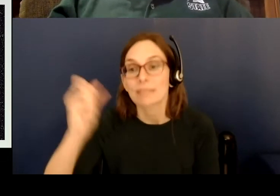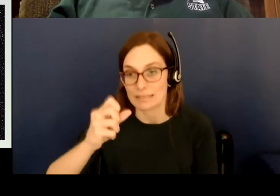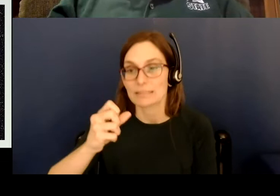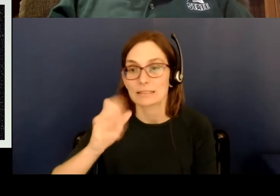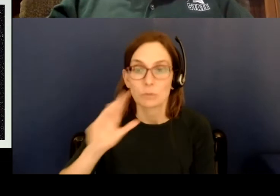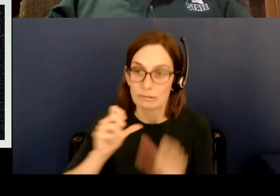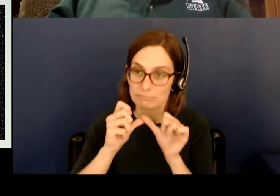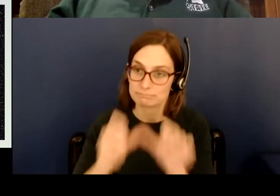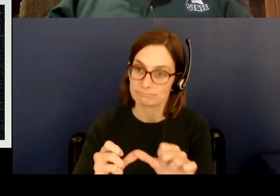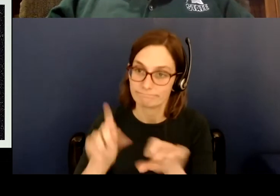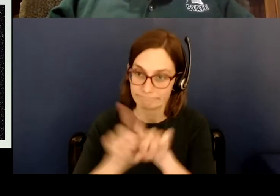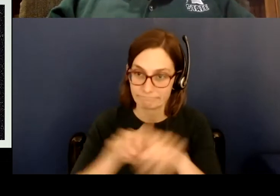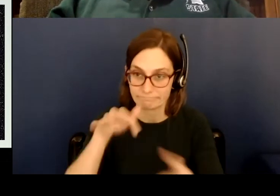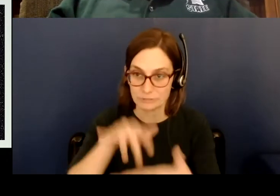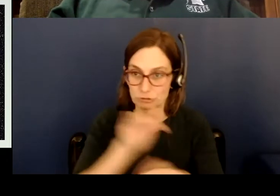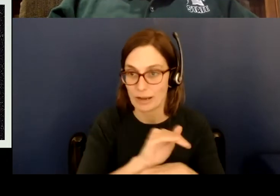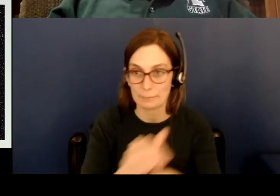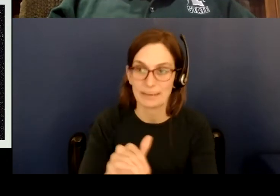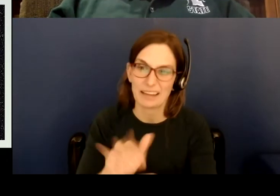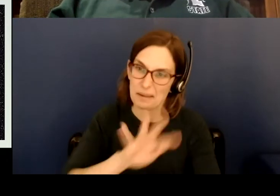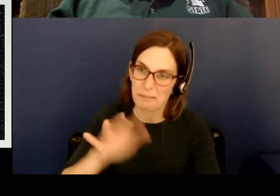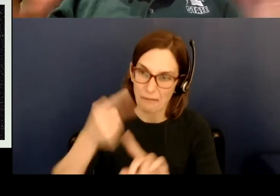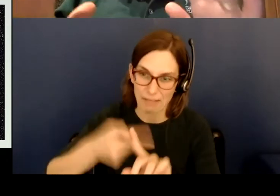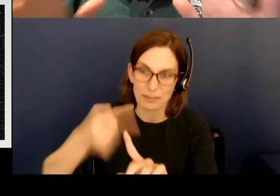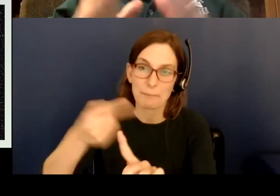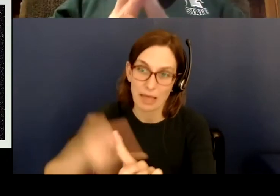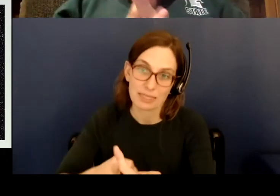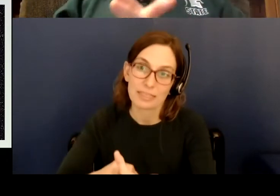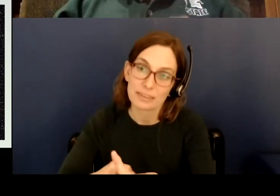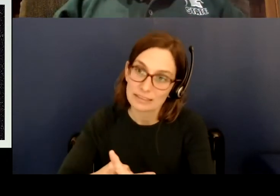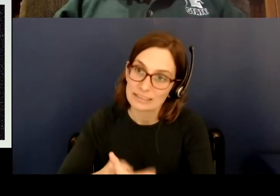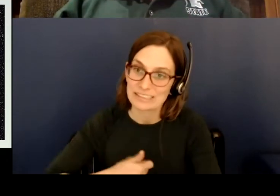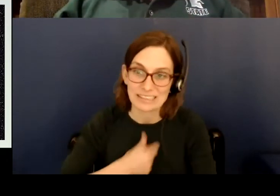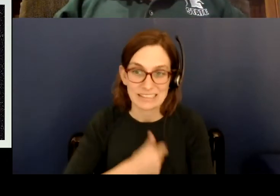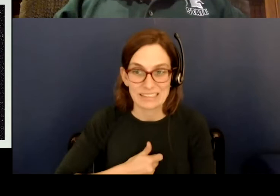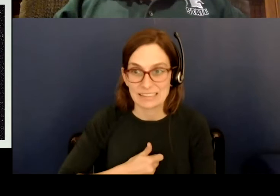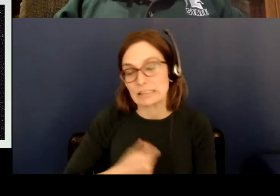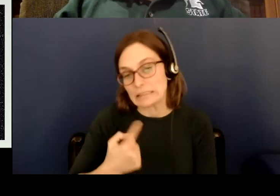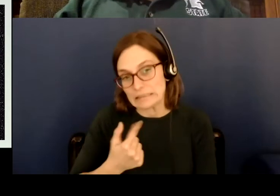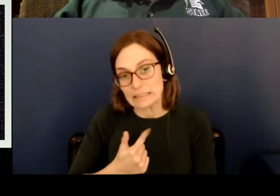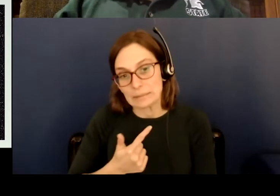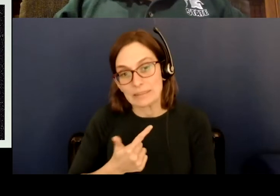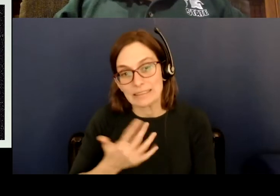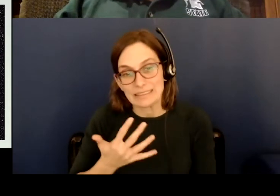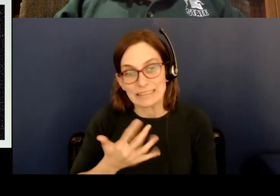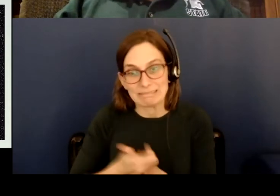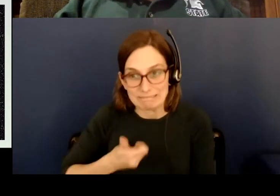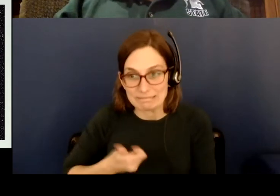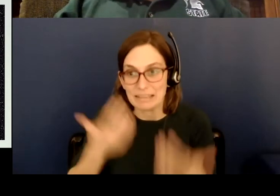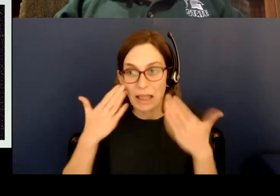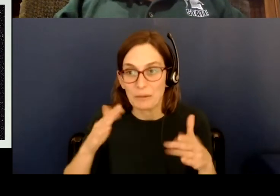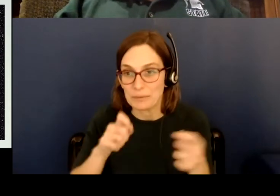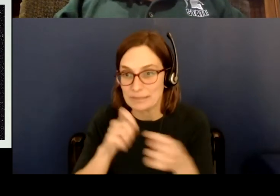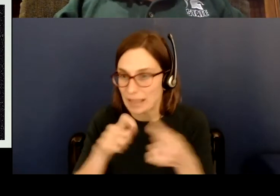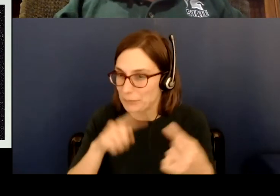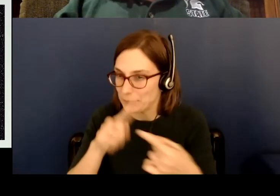do astronomy night roughly once a month. I'm sorry, I've been lax. I don't know when we're going to be doing this